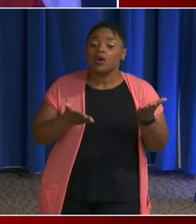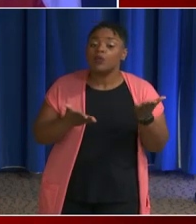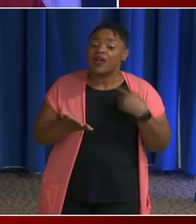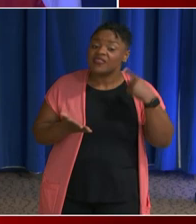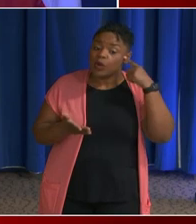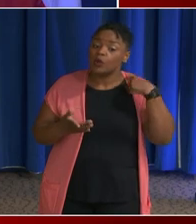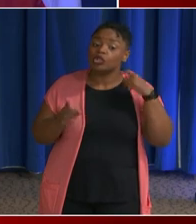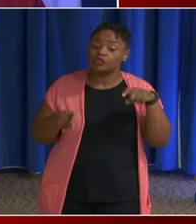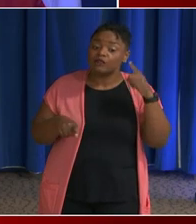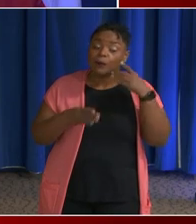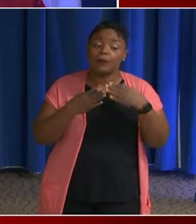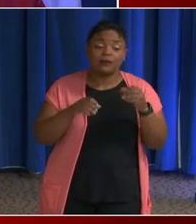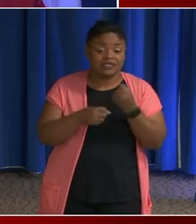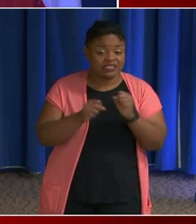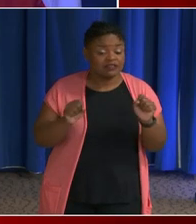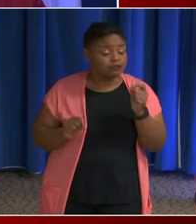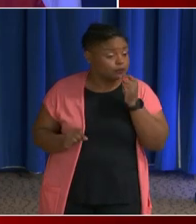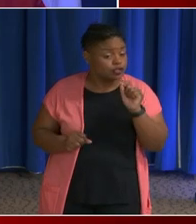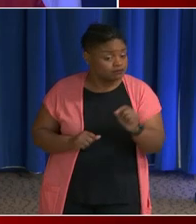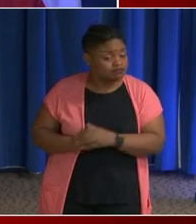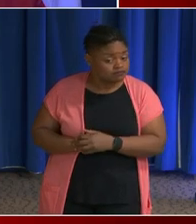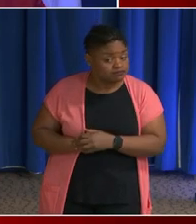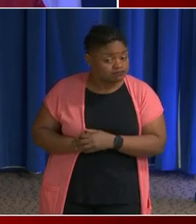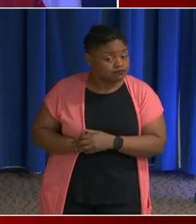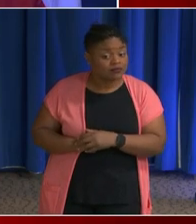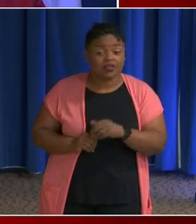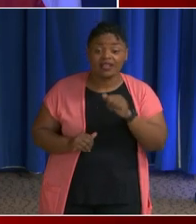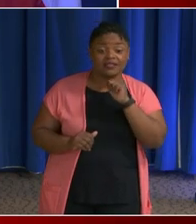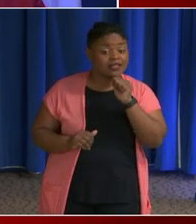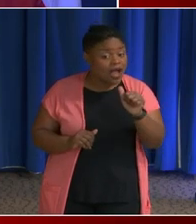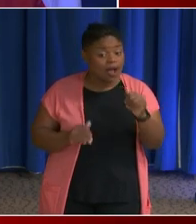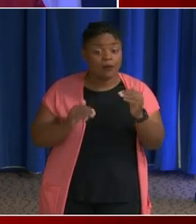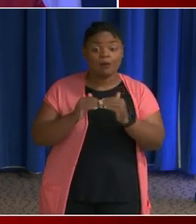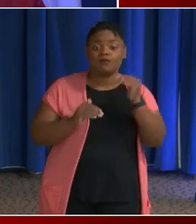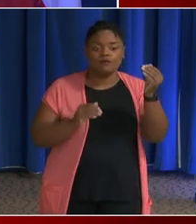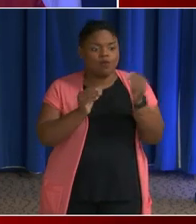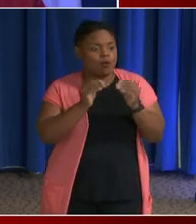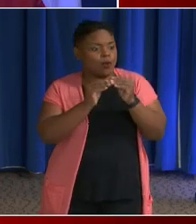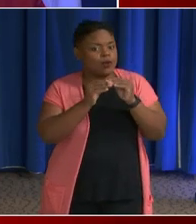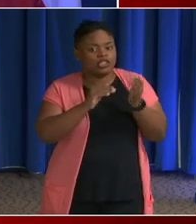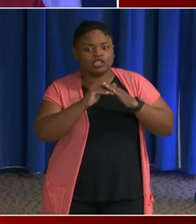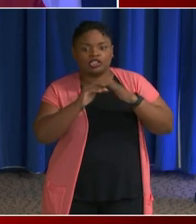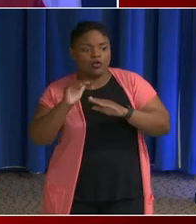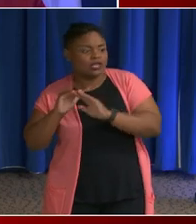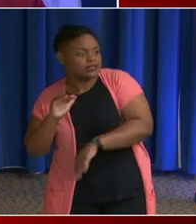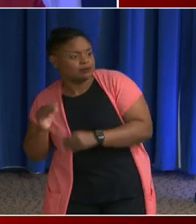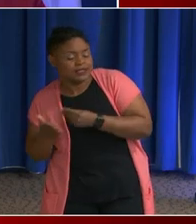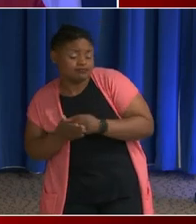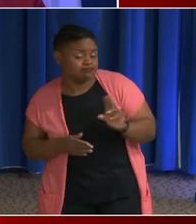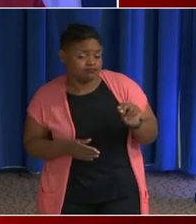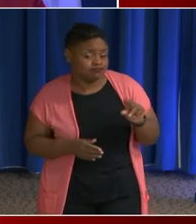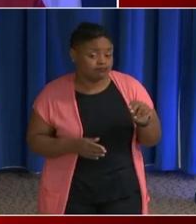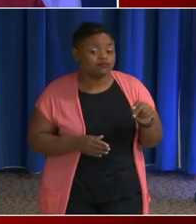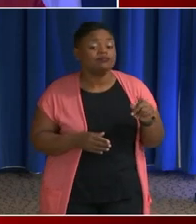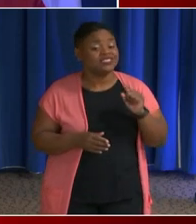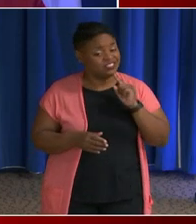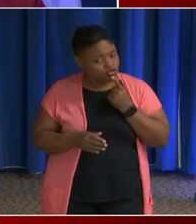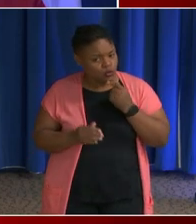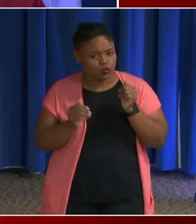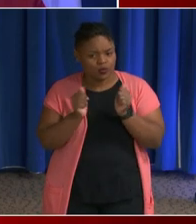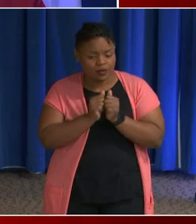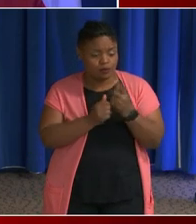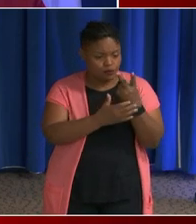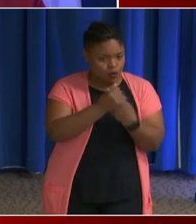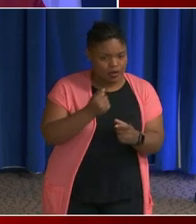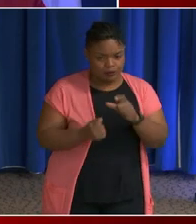public safety. Not a penny more and not a penny less. And I mean that on both the enforcement side for the